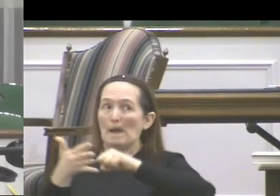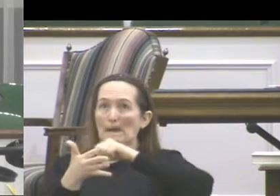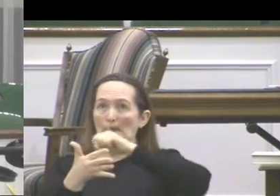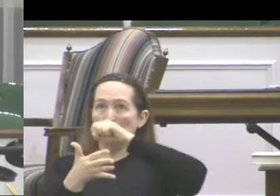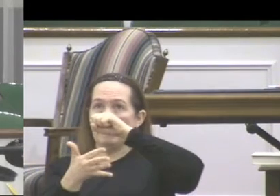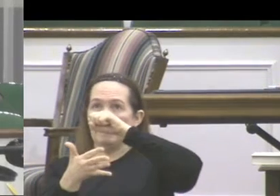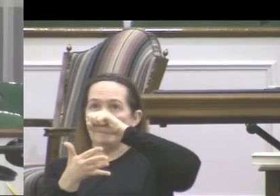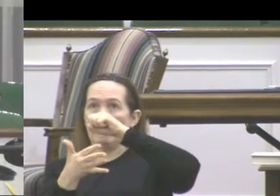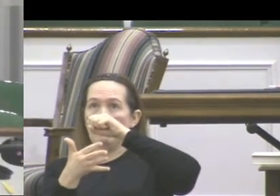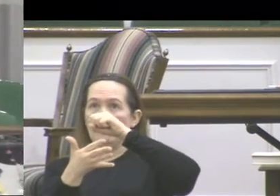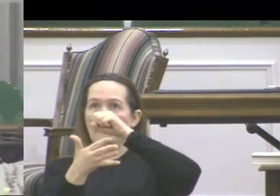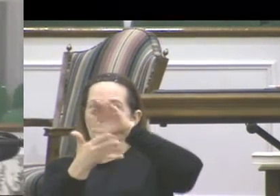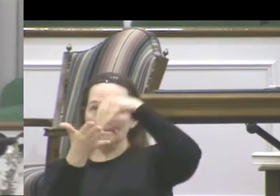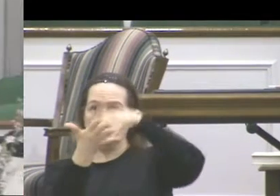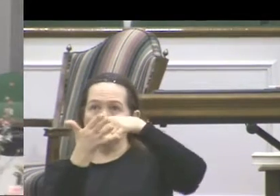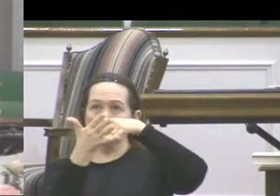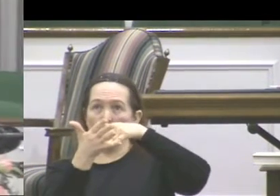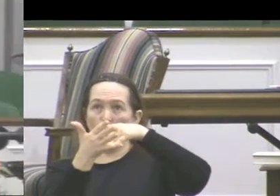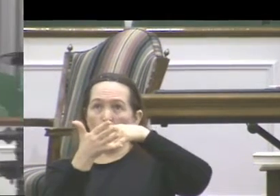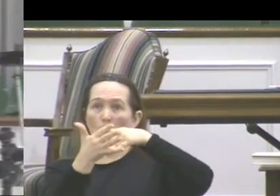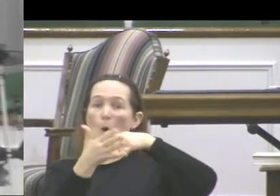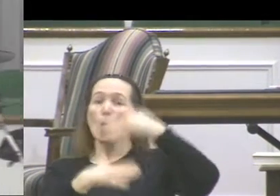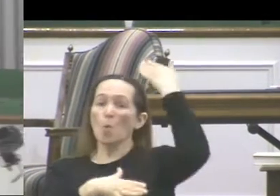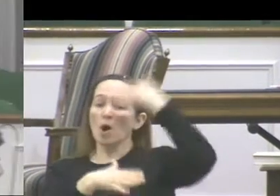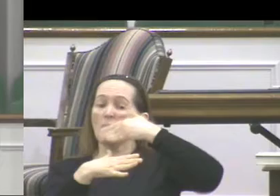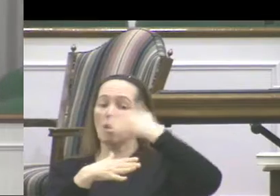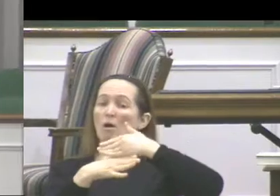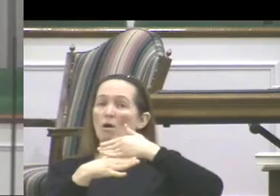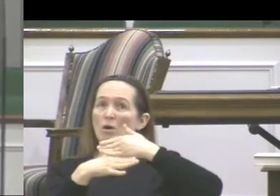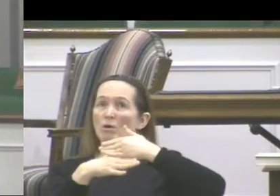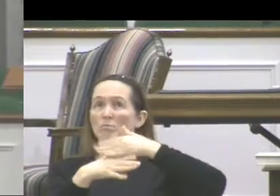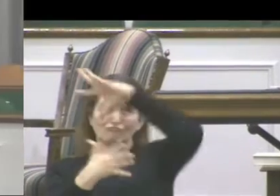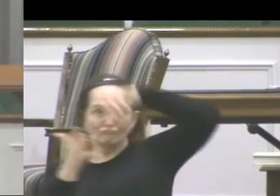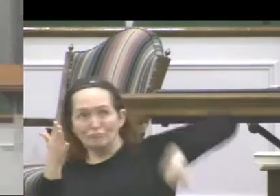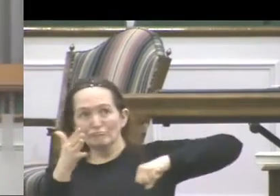wall so it could worship.